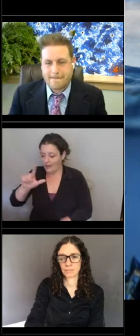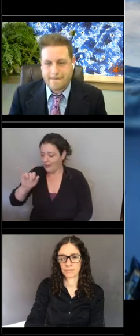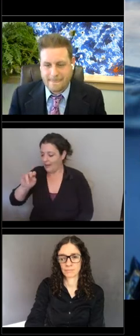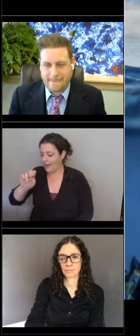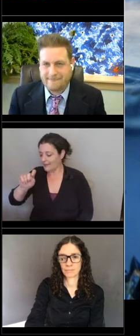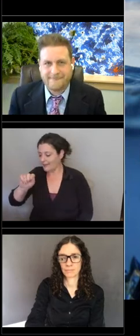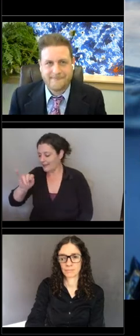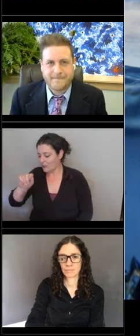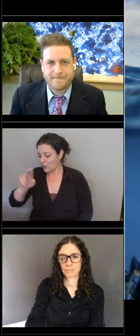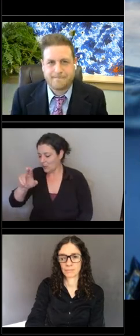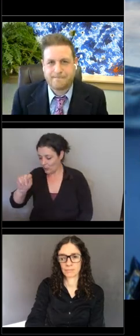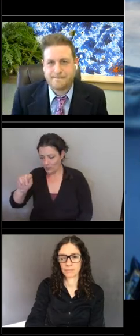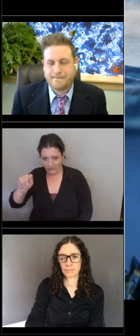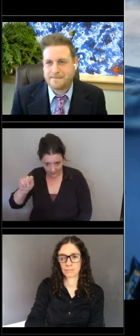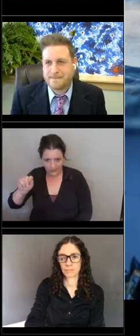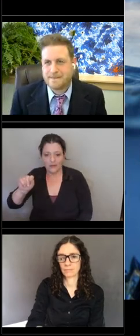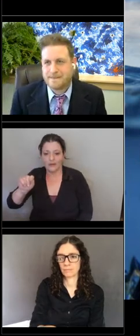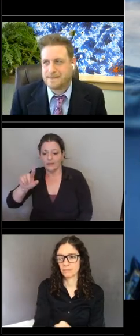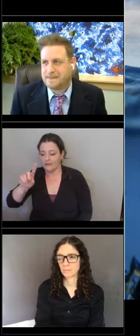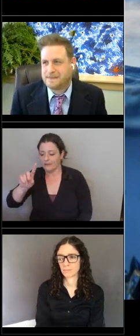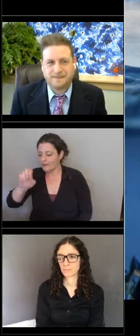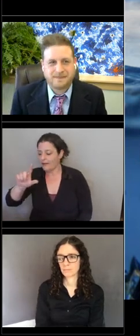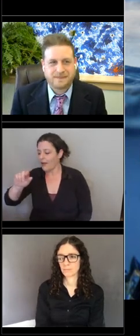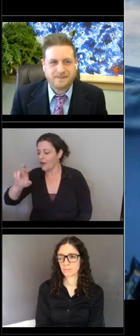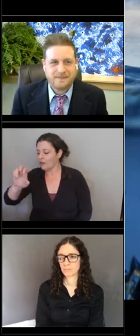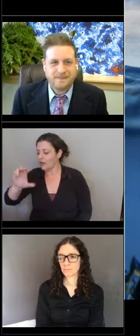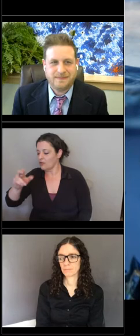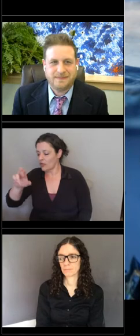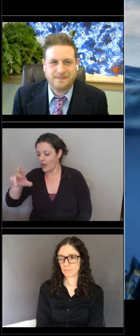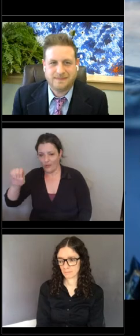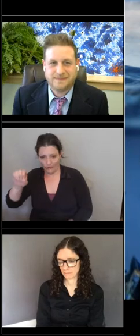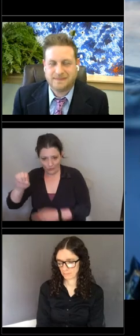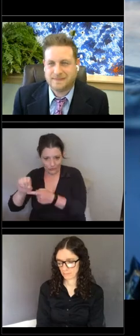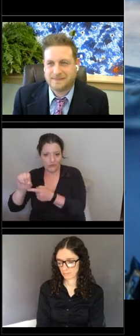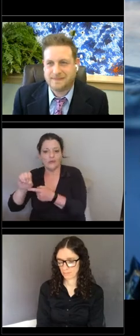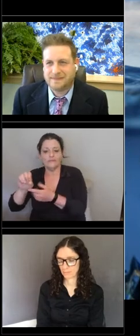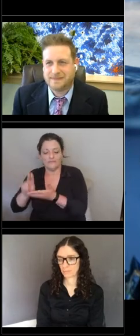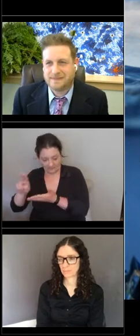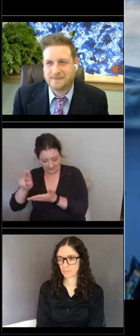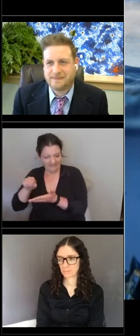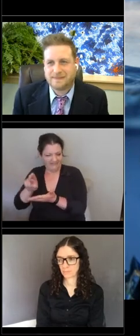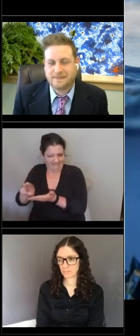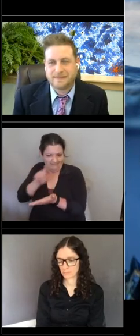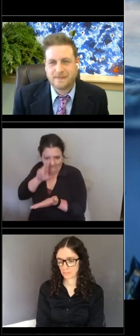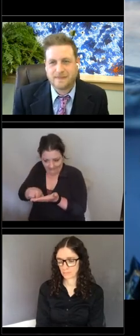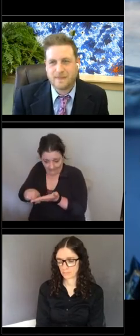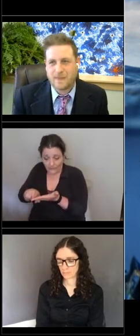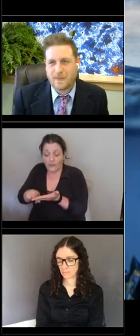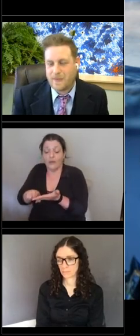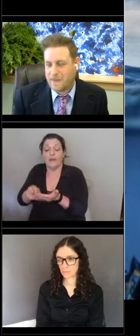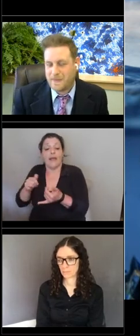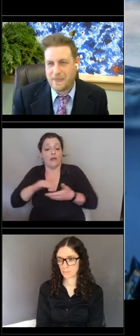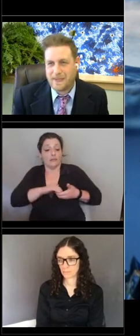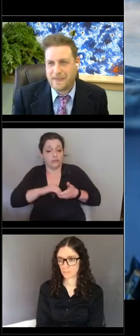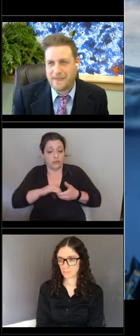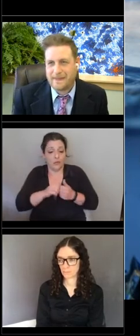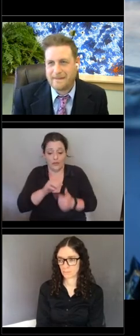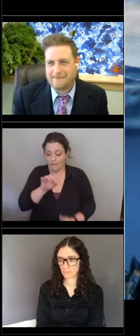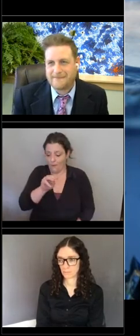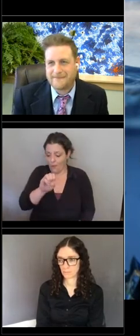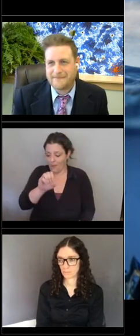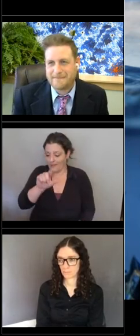environmental sustainability. And now with a collaboration through Dalhousie University, he has finally returned to the shores of